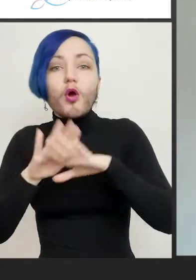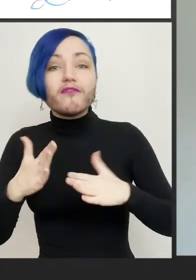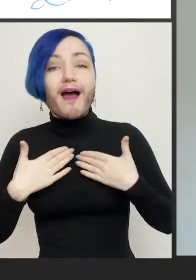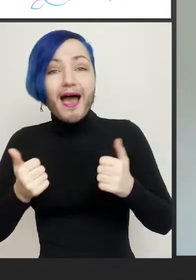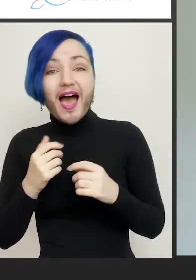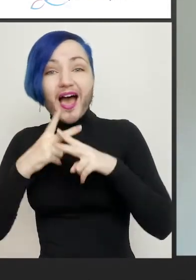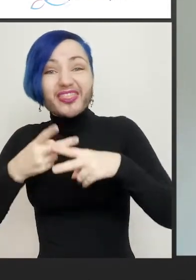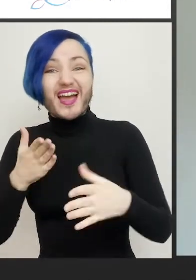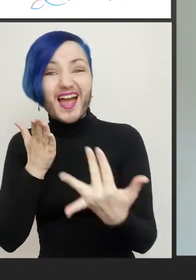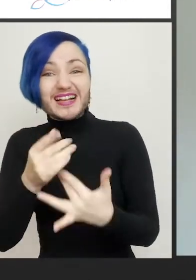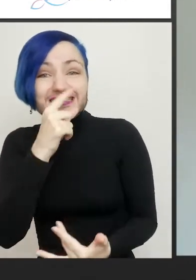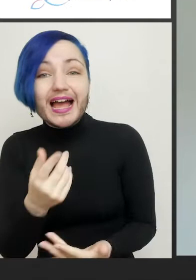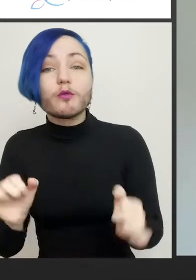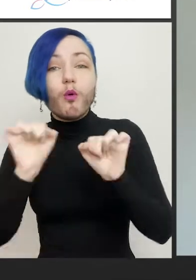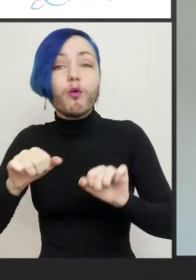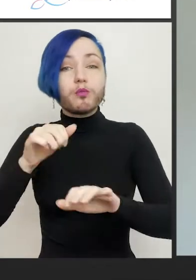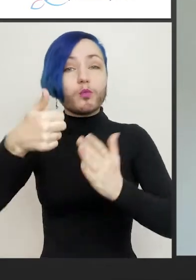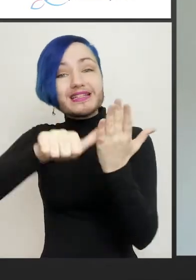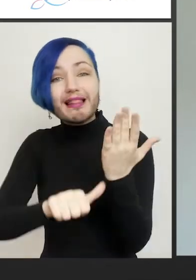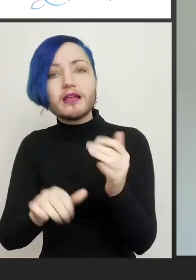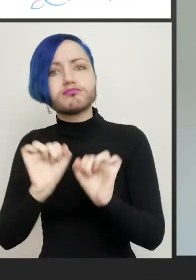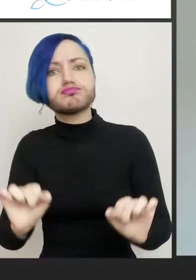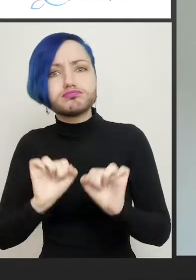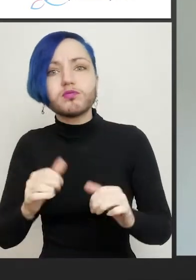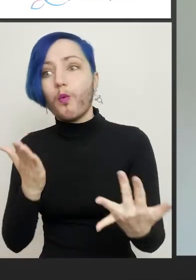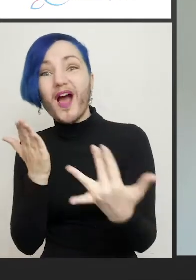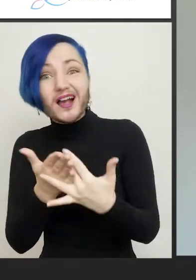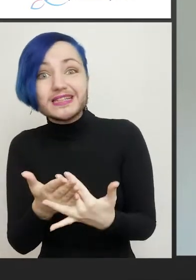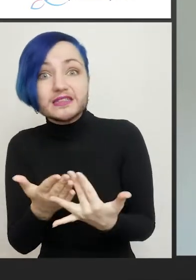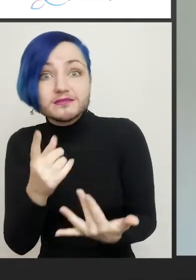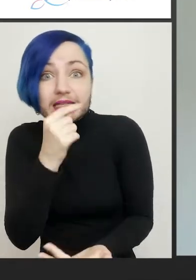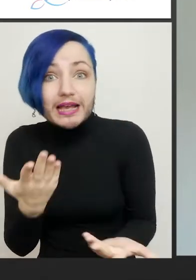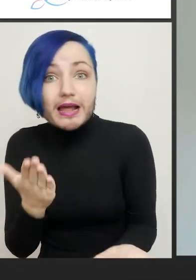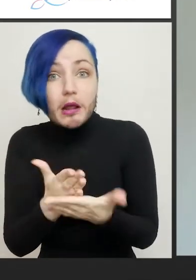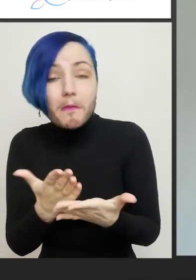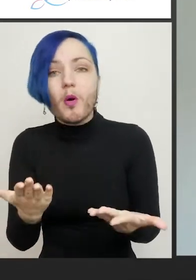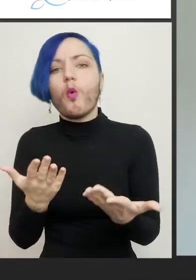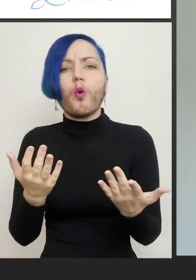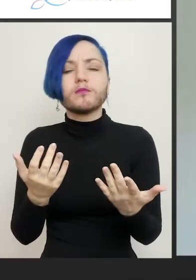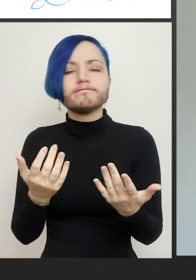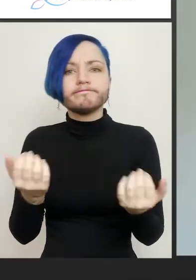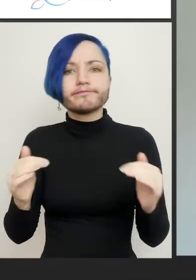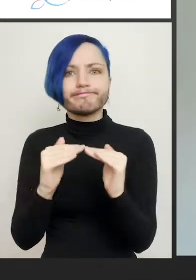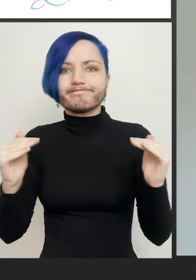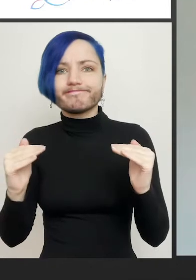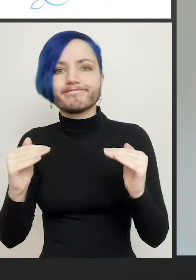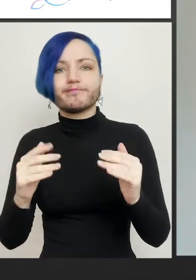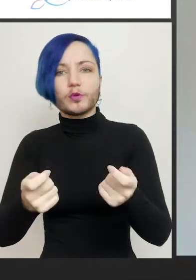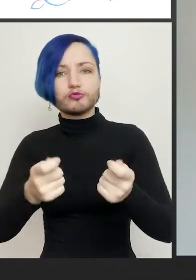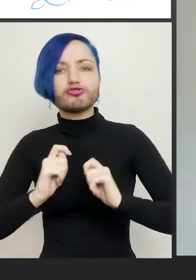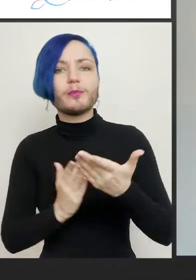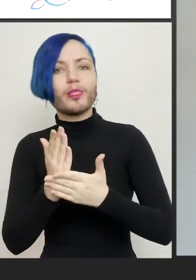or, waiting times, or access to healthcare and justice in healthcare settings. All they're worried about,